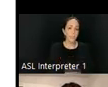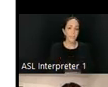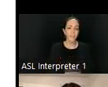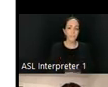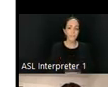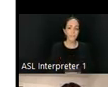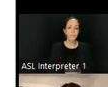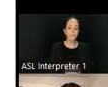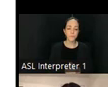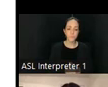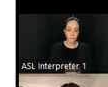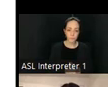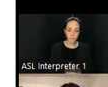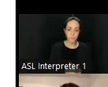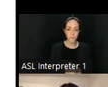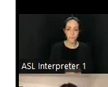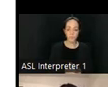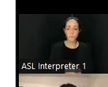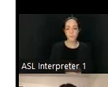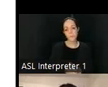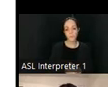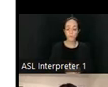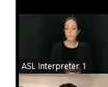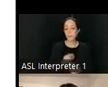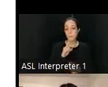We have, and at any point,